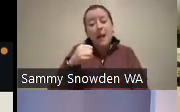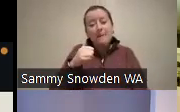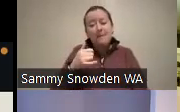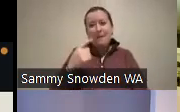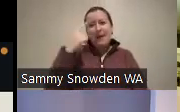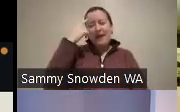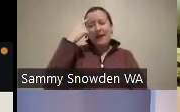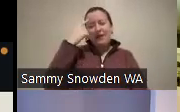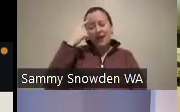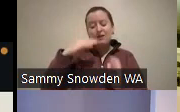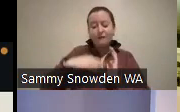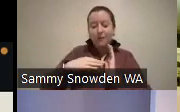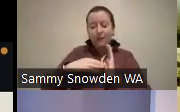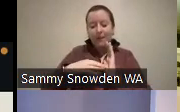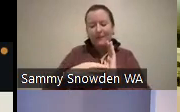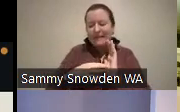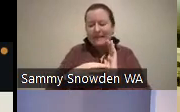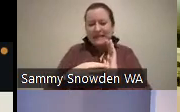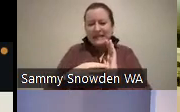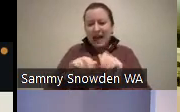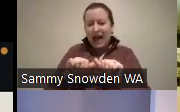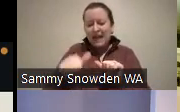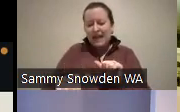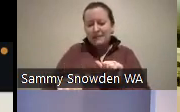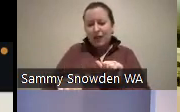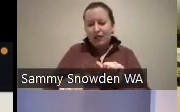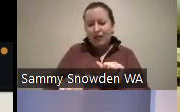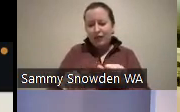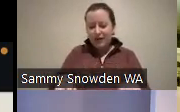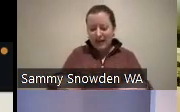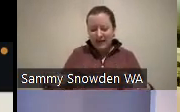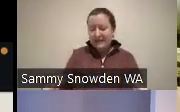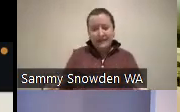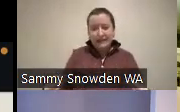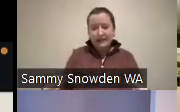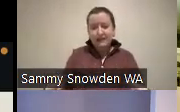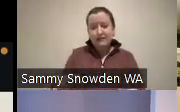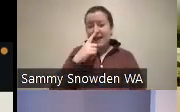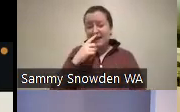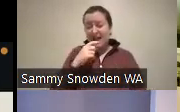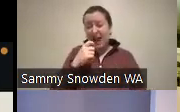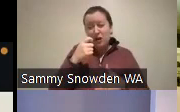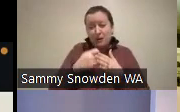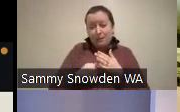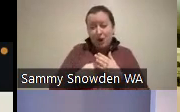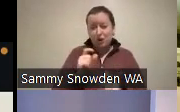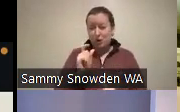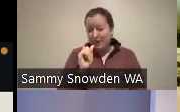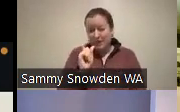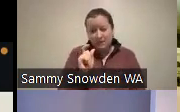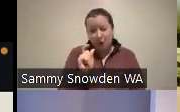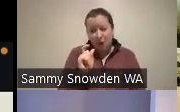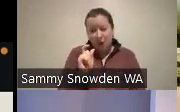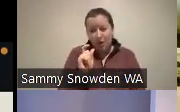really can't get any oils this month, it's worth just getting 1 or 2, like a lip balm or something like that, just to maintain the points that you have and